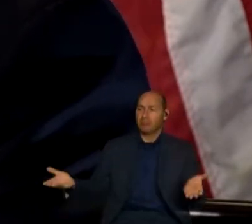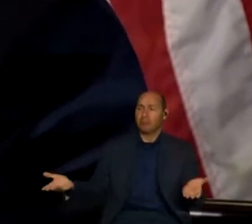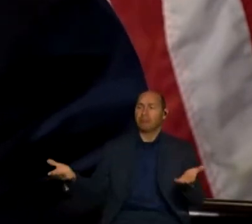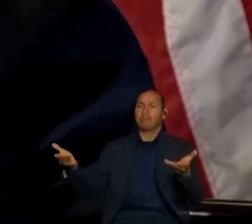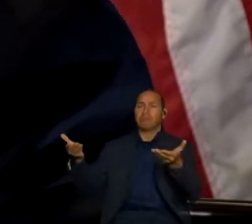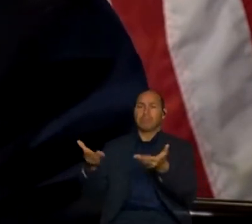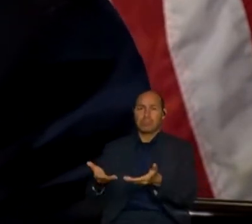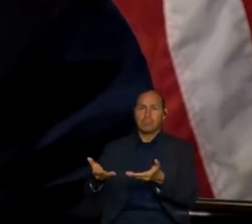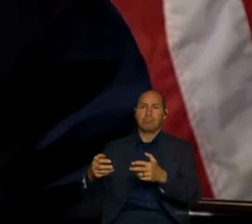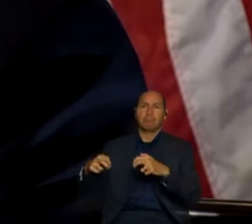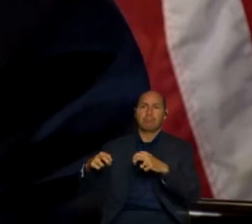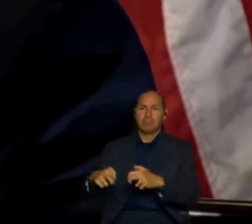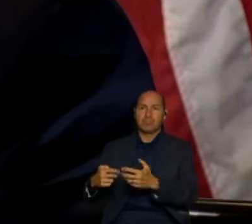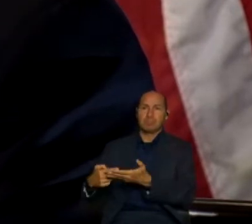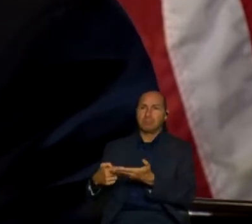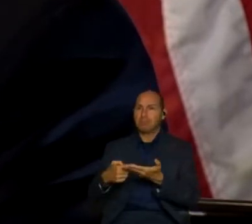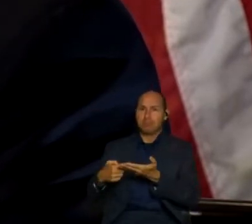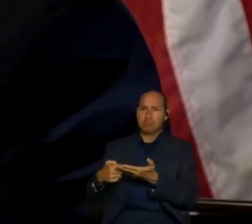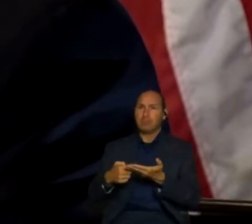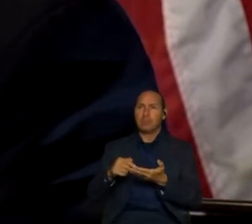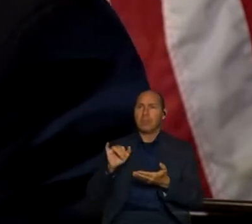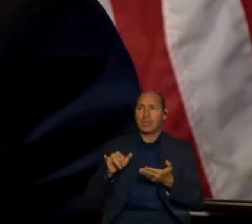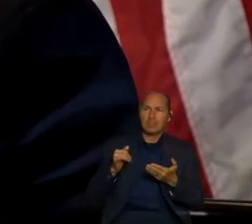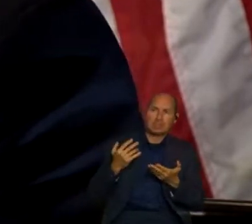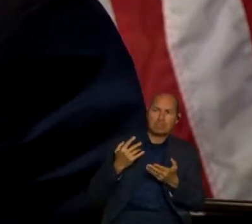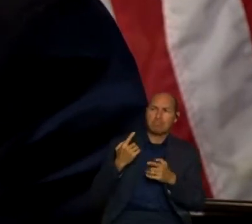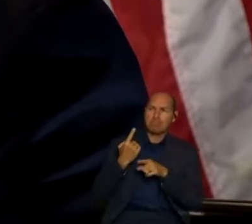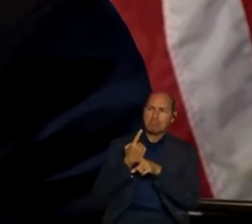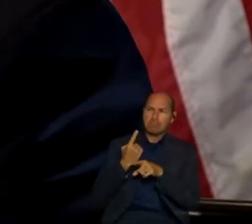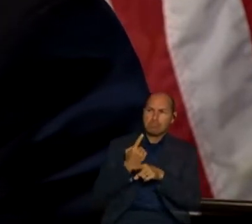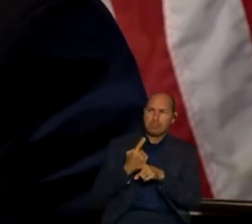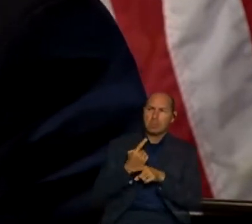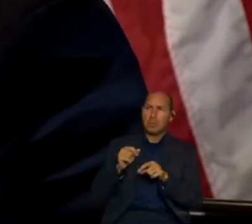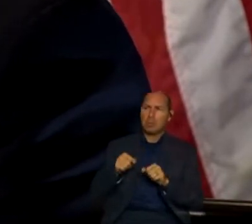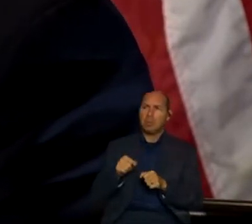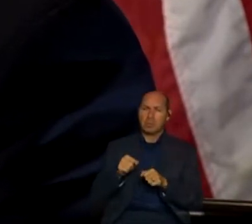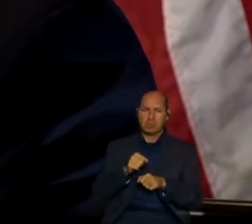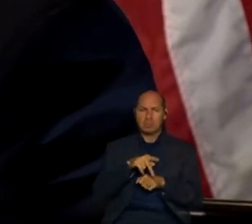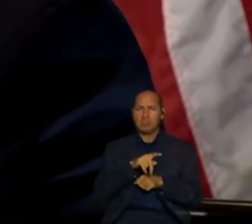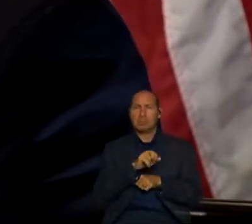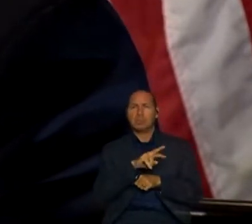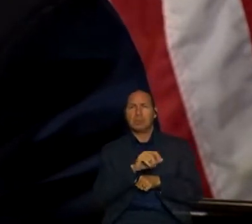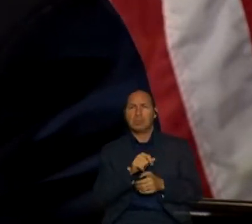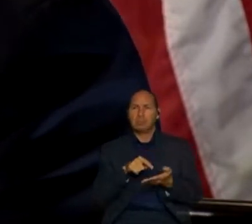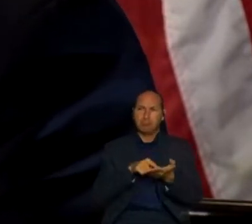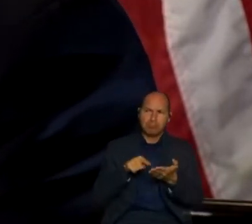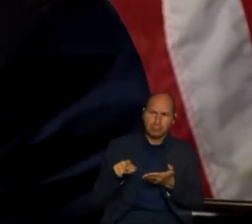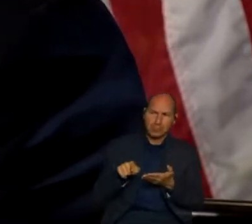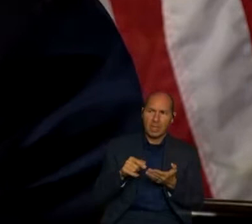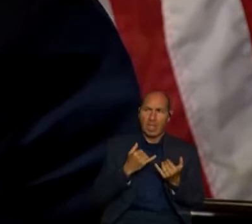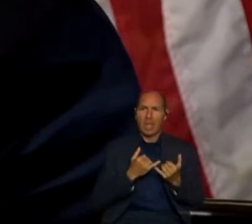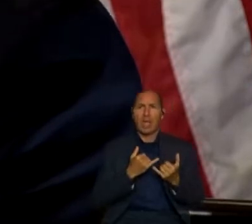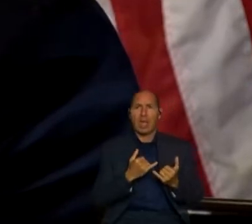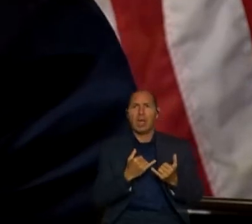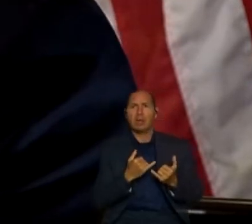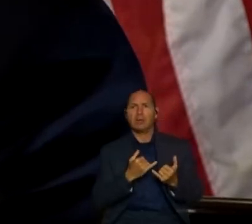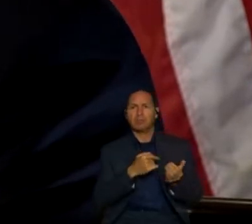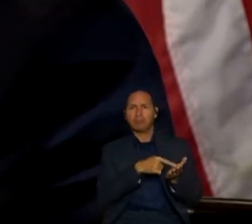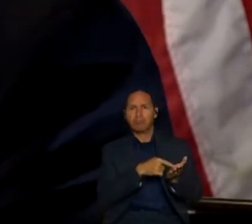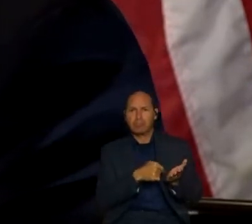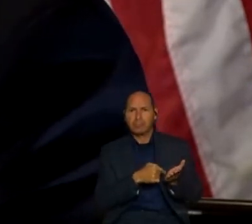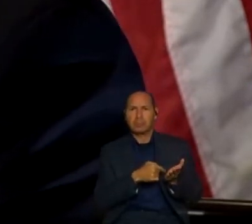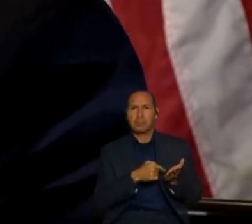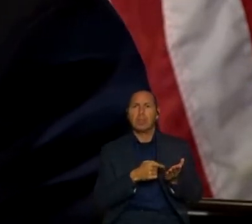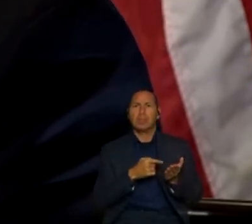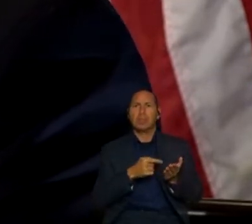on what is reasonable and what's affordable in the context of PREPA's current rates, the gap